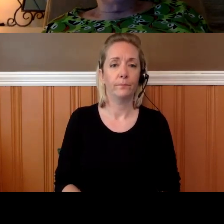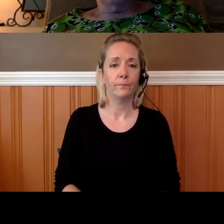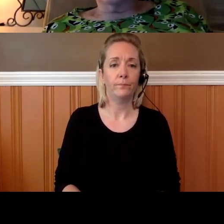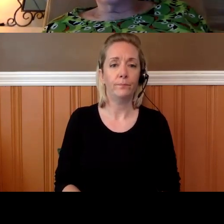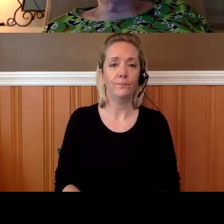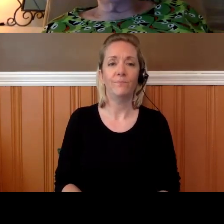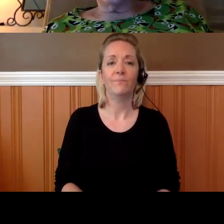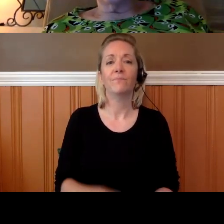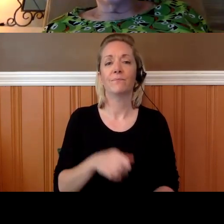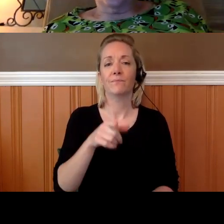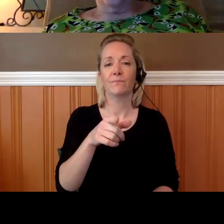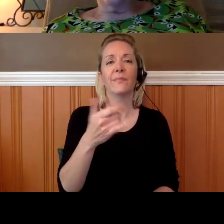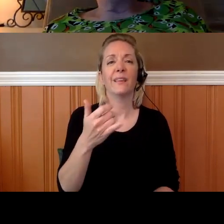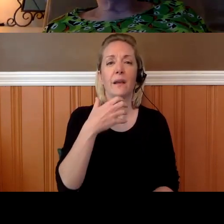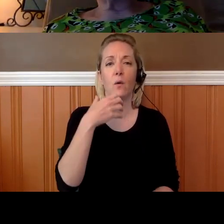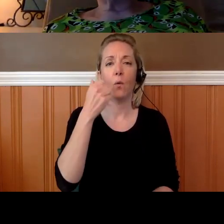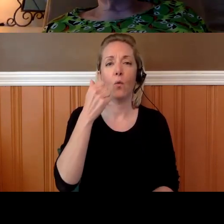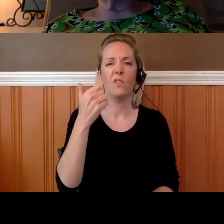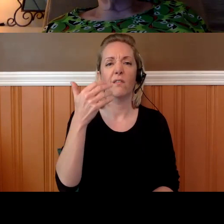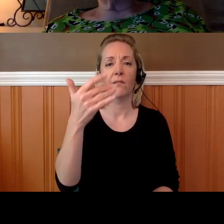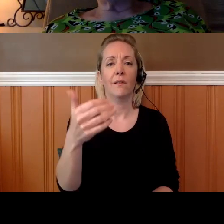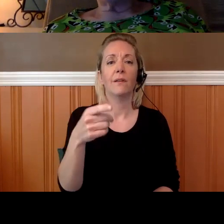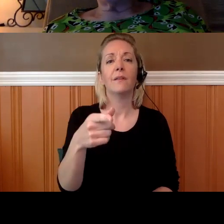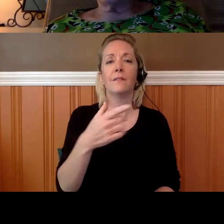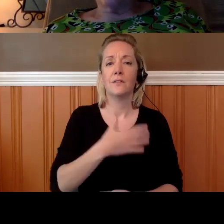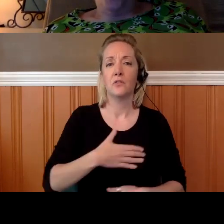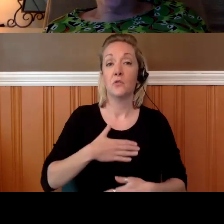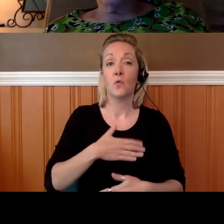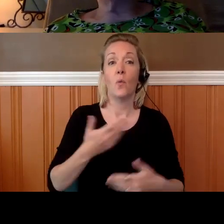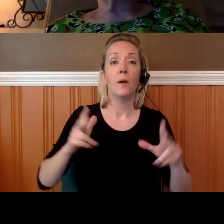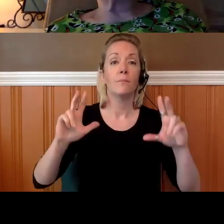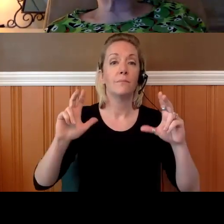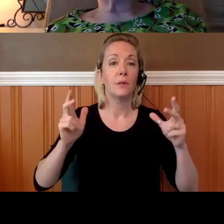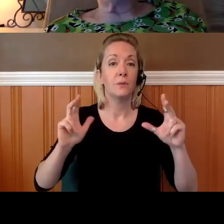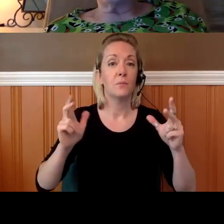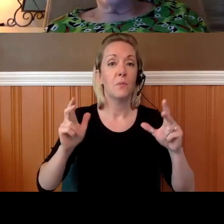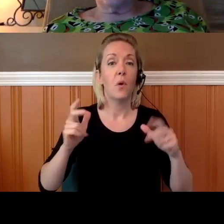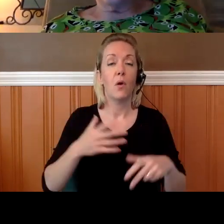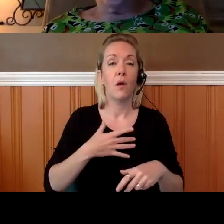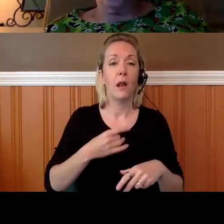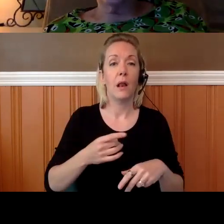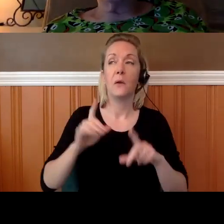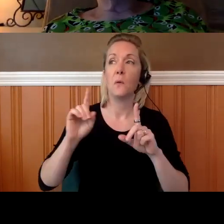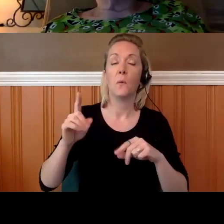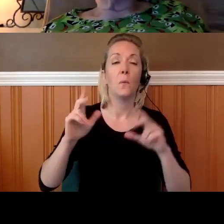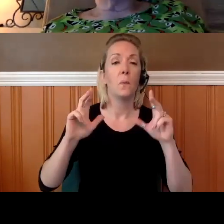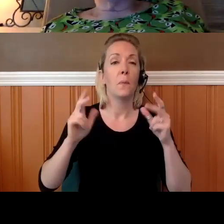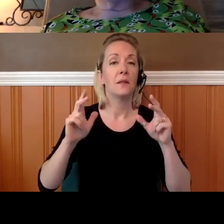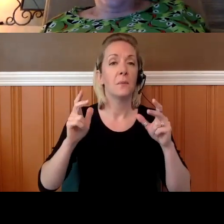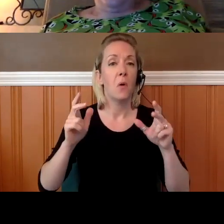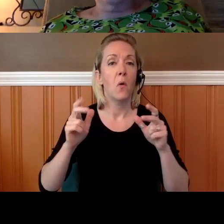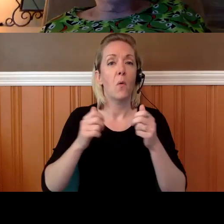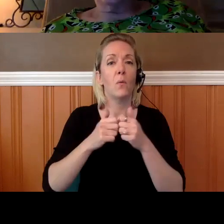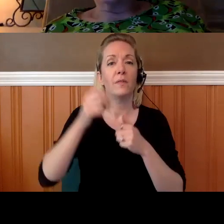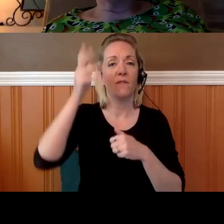Same thing, she's a little bit older here, but she liked to play basketball. She liked to go to the basketball court with her